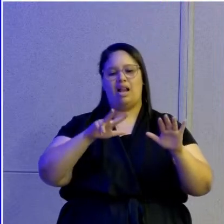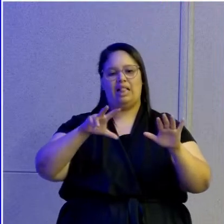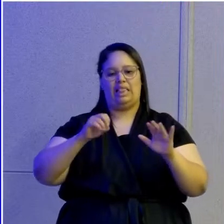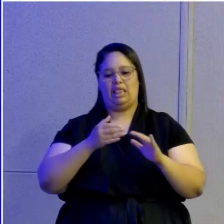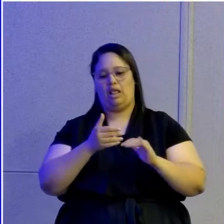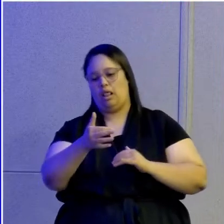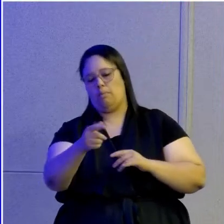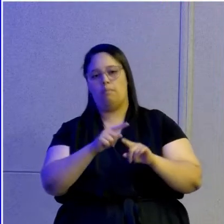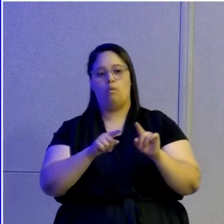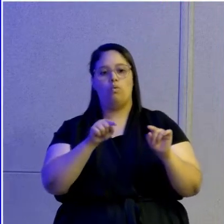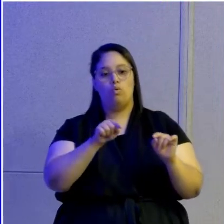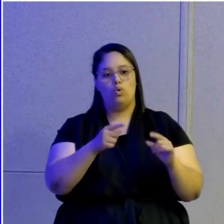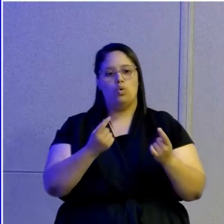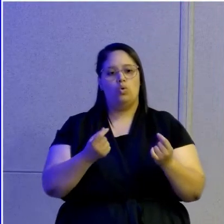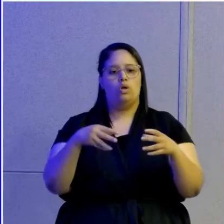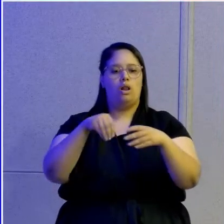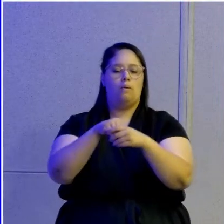while at the